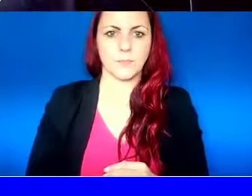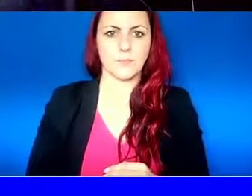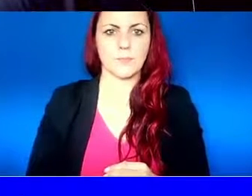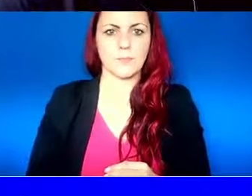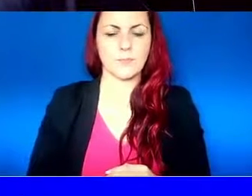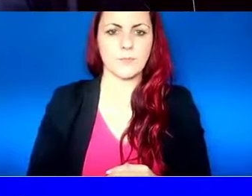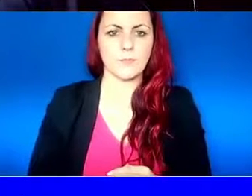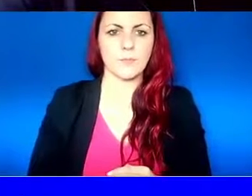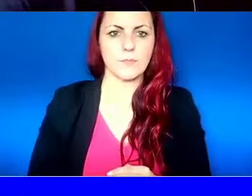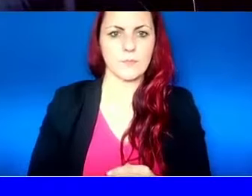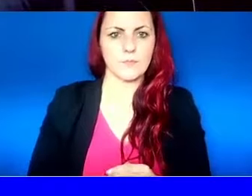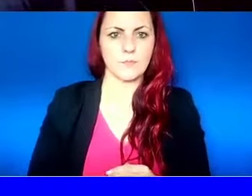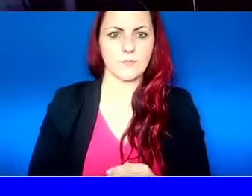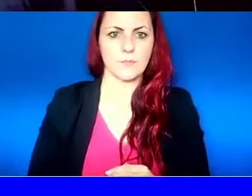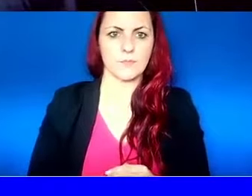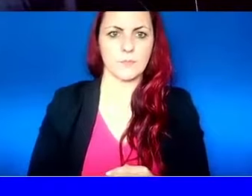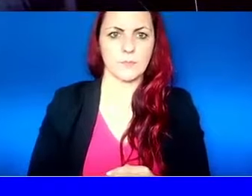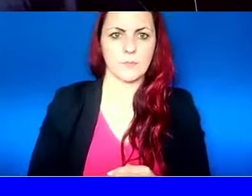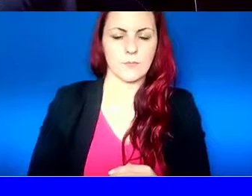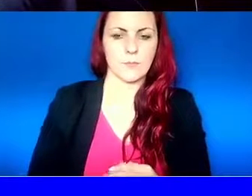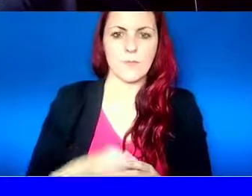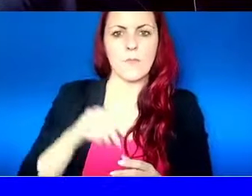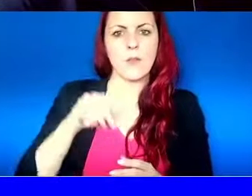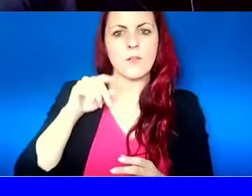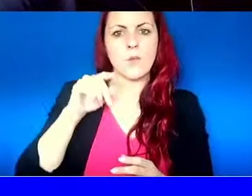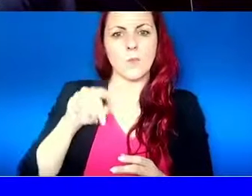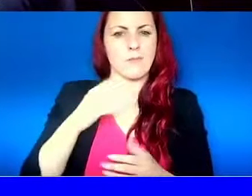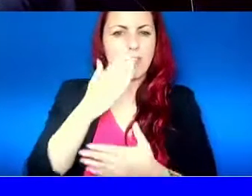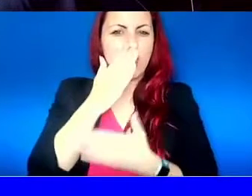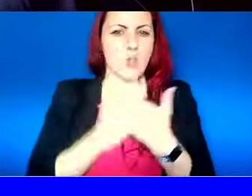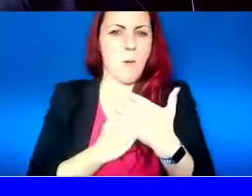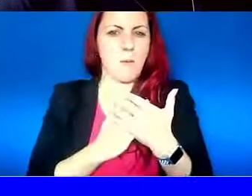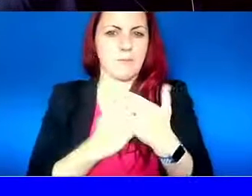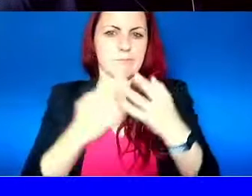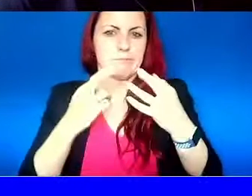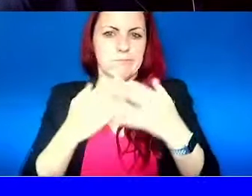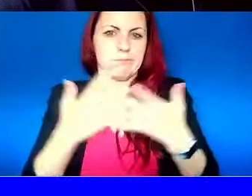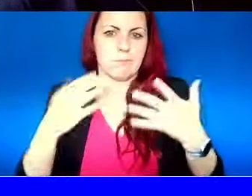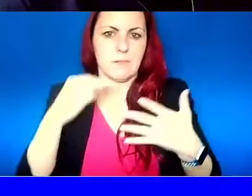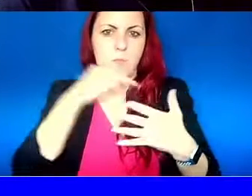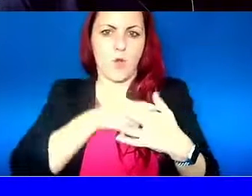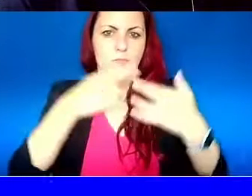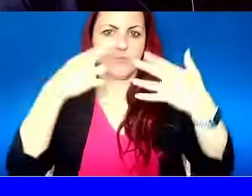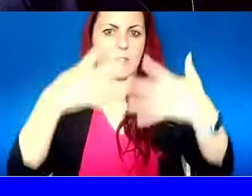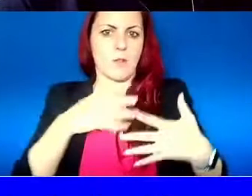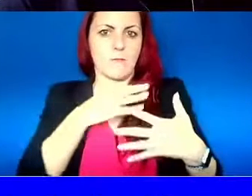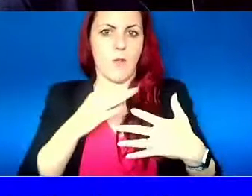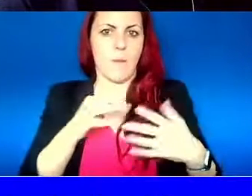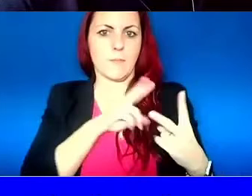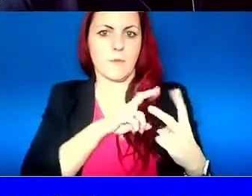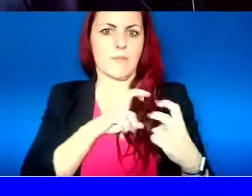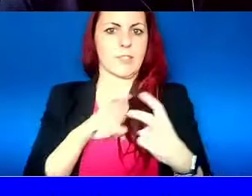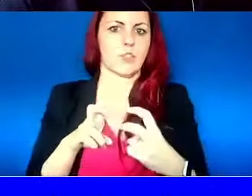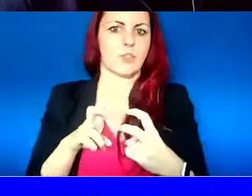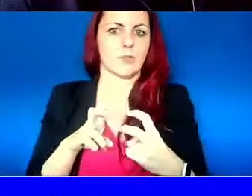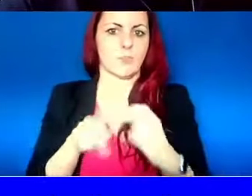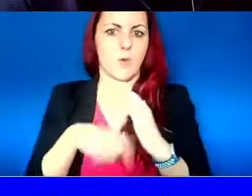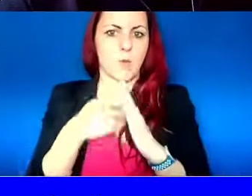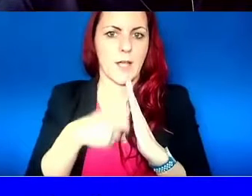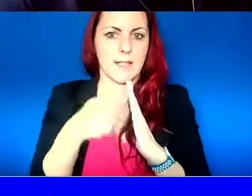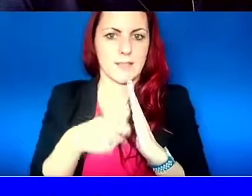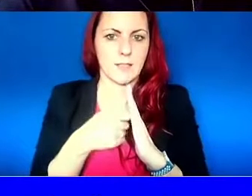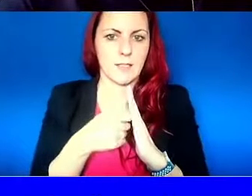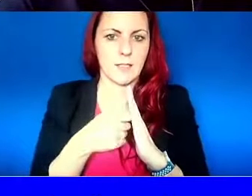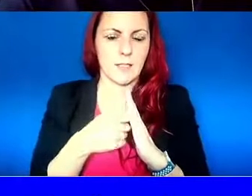slide. So that's a very broad summary of some of the key findings from our research project. And it was